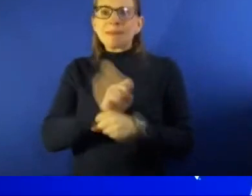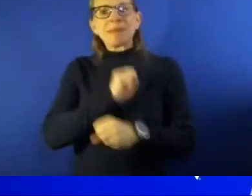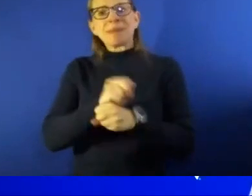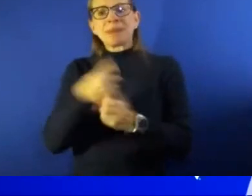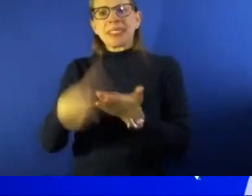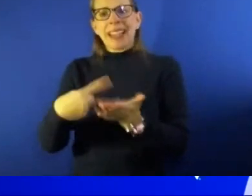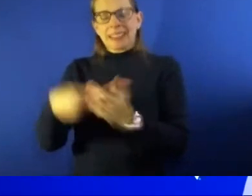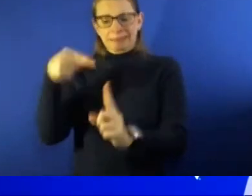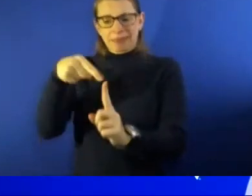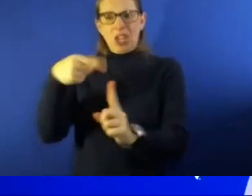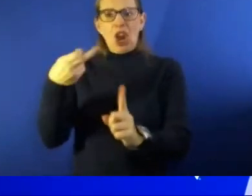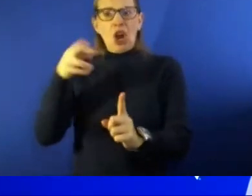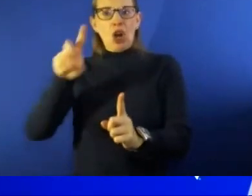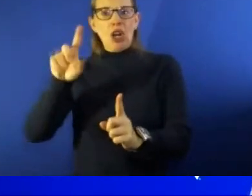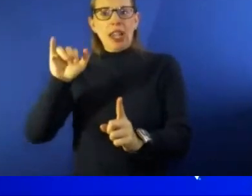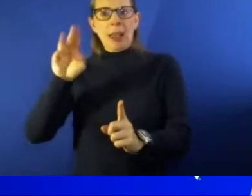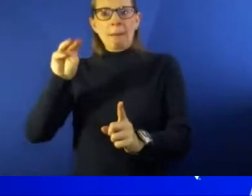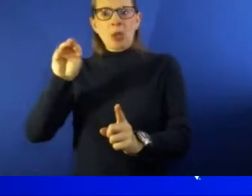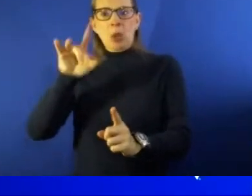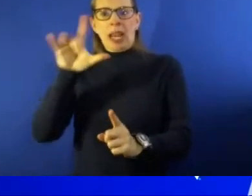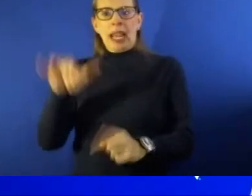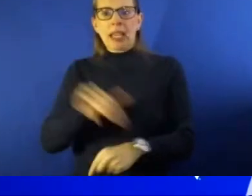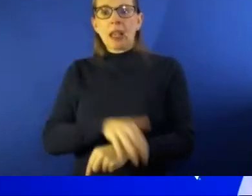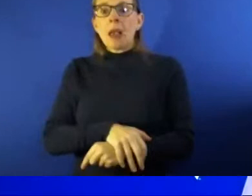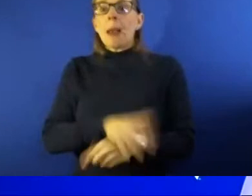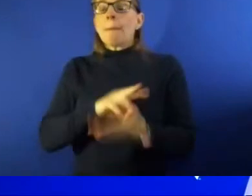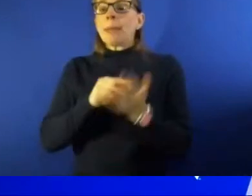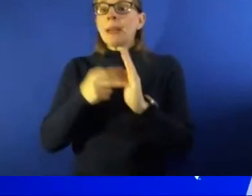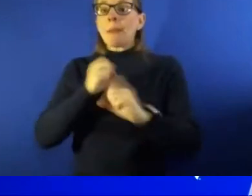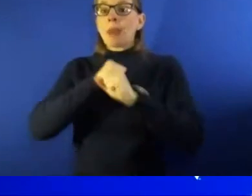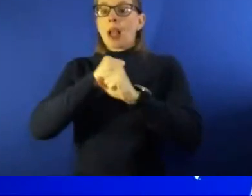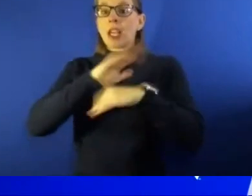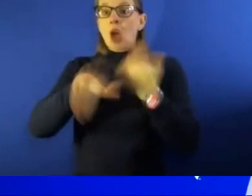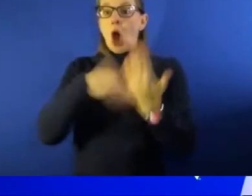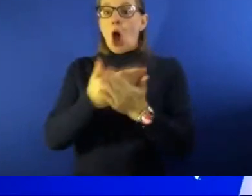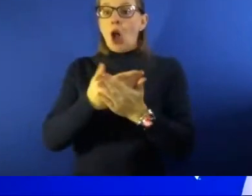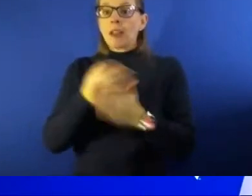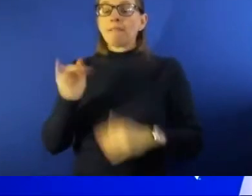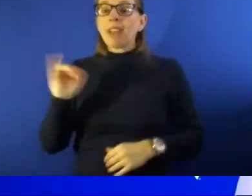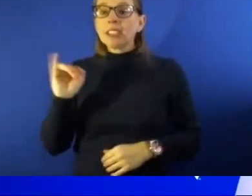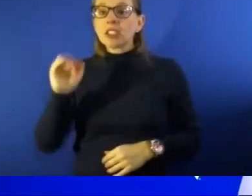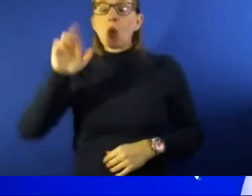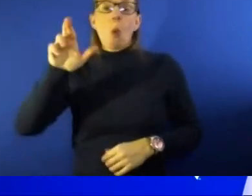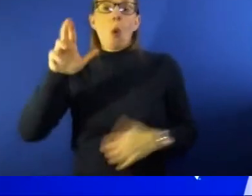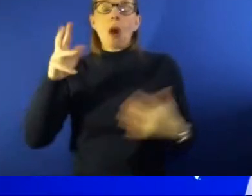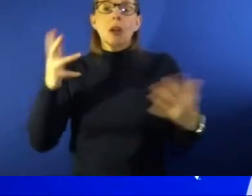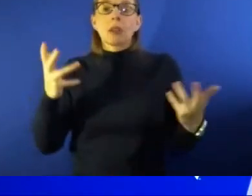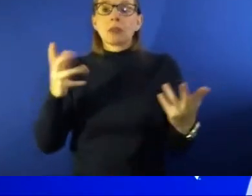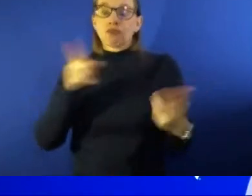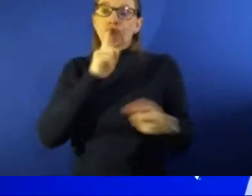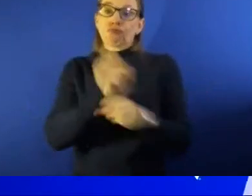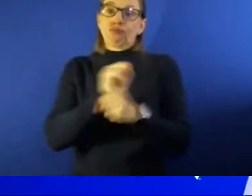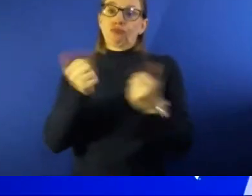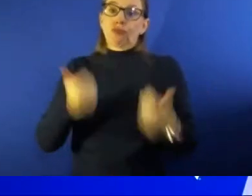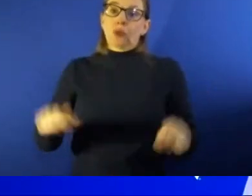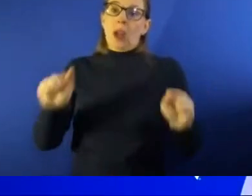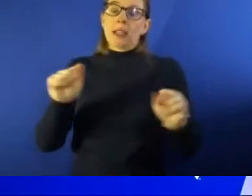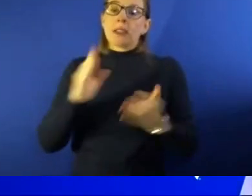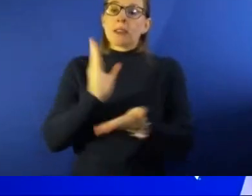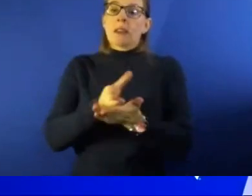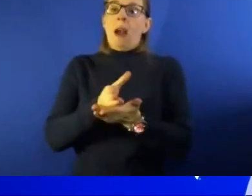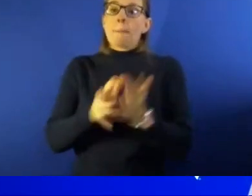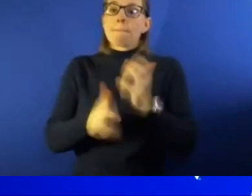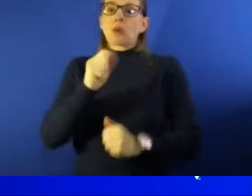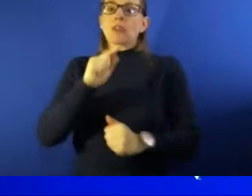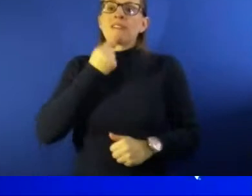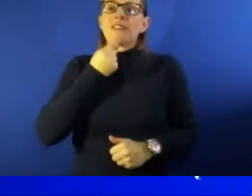herd immunity? Are we talking about blocking all infections so nobody gets infected? Or are we really trying to stop those most severe forms